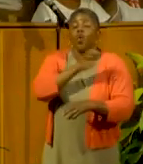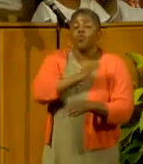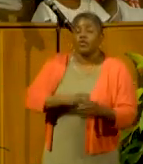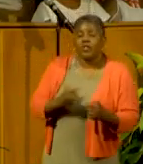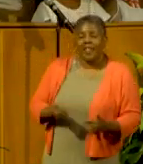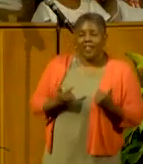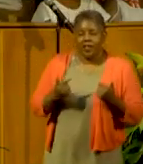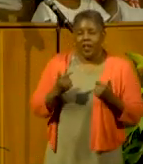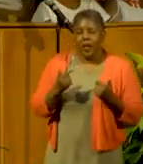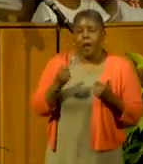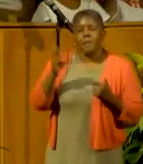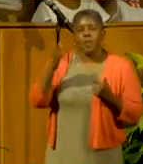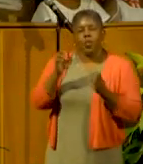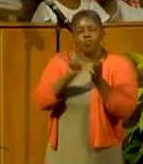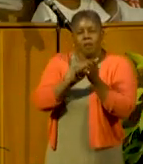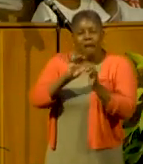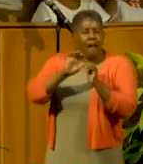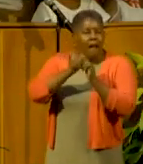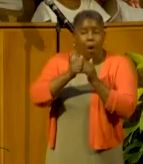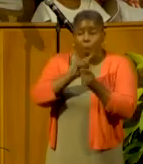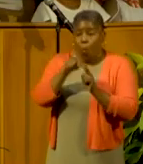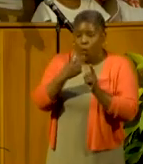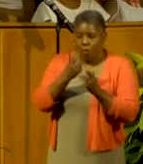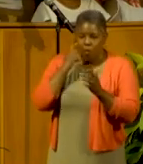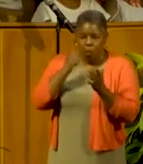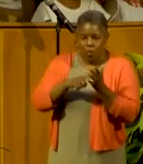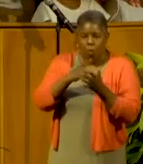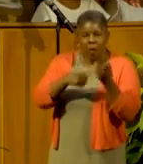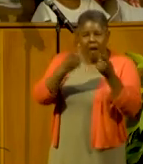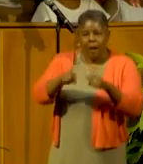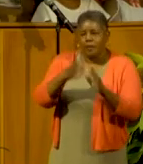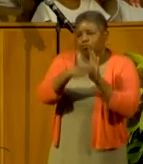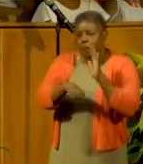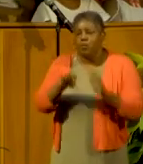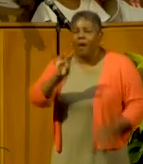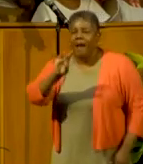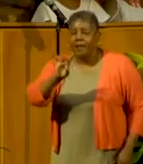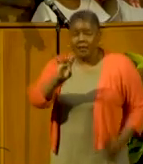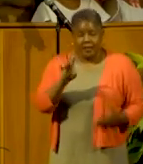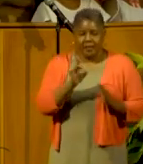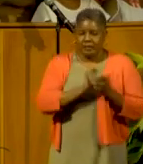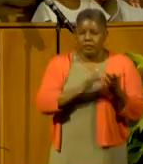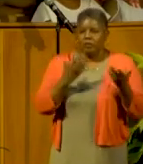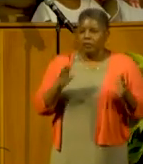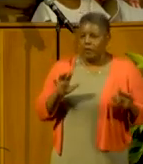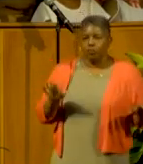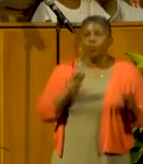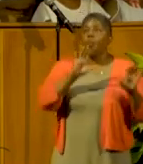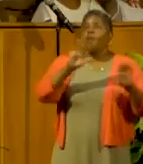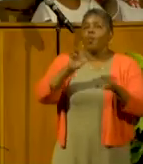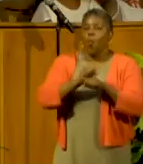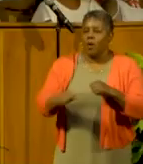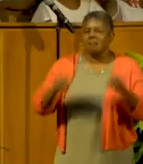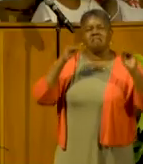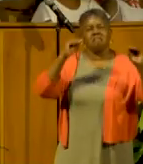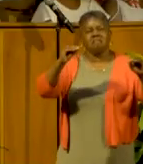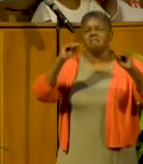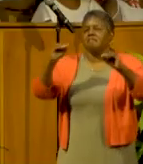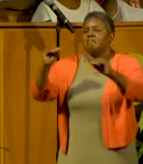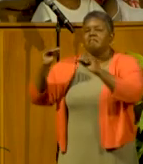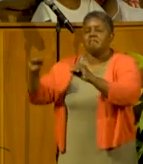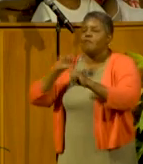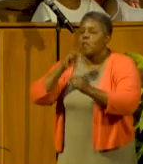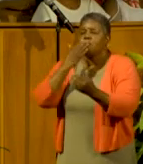living blueprint. And by the time we find ourselves in chapter 8, he has done a great work. He has taught some of the most